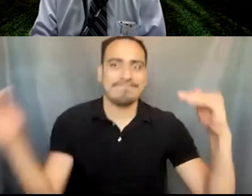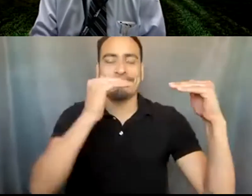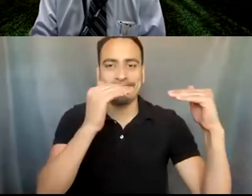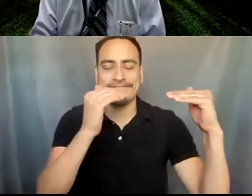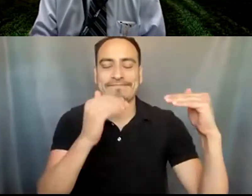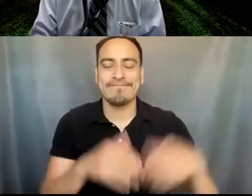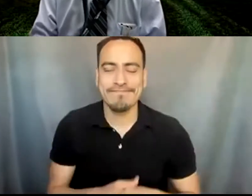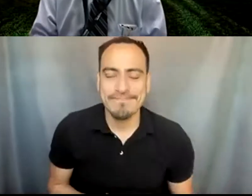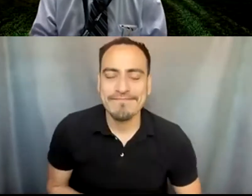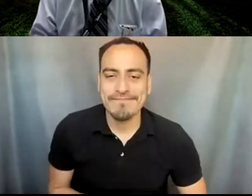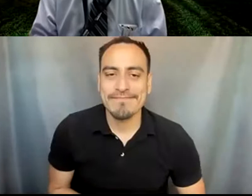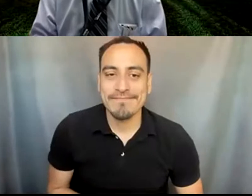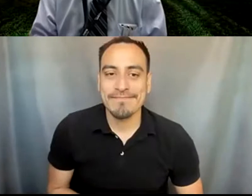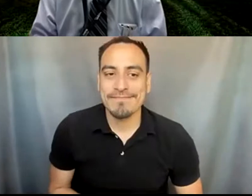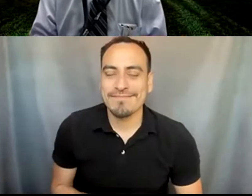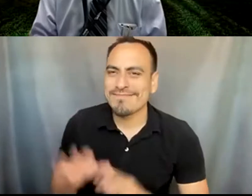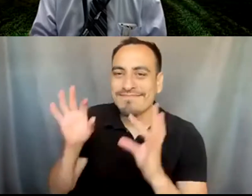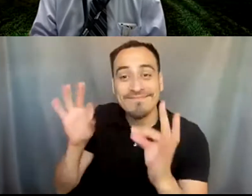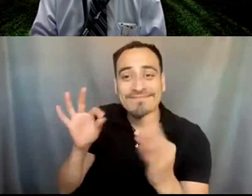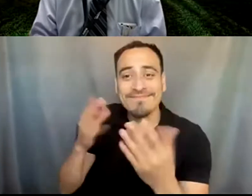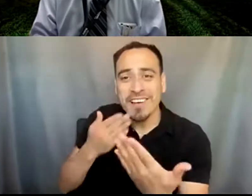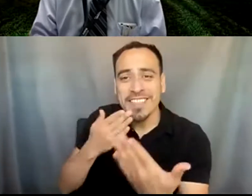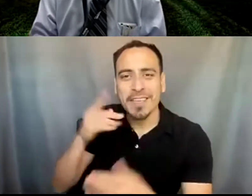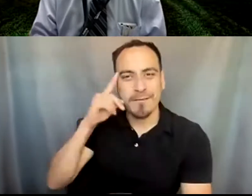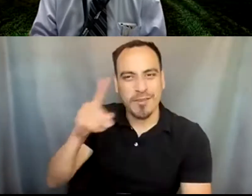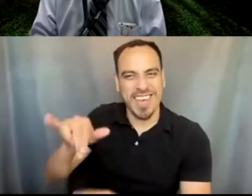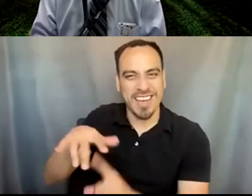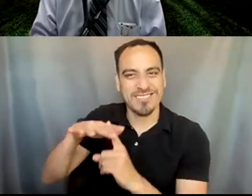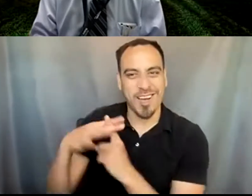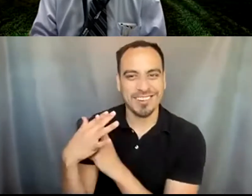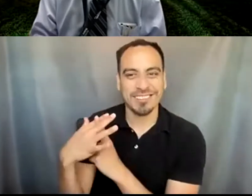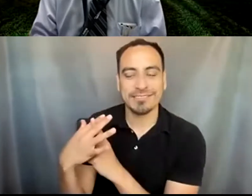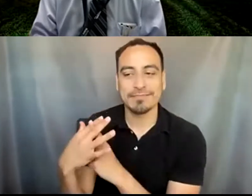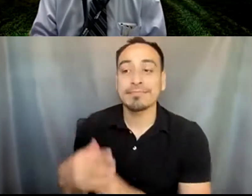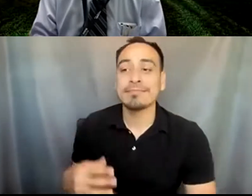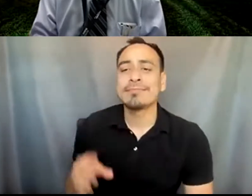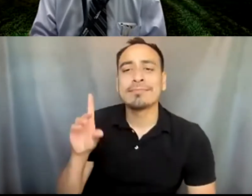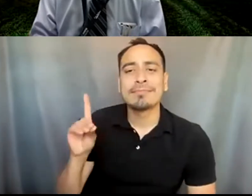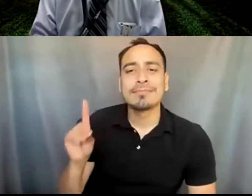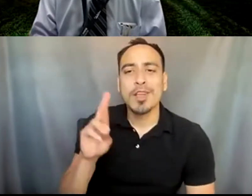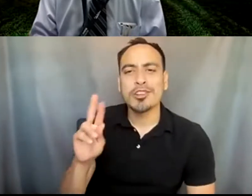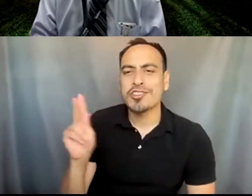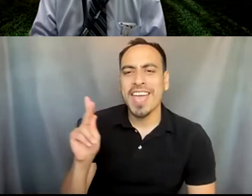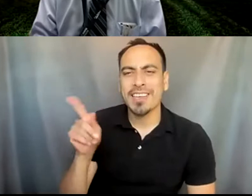Awesome. Thank you for that context. And, two of the things you brought up, Dr. K, in the past question were youth sports